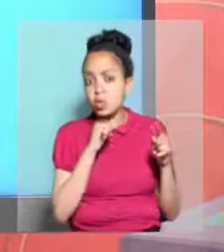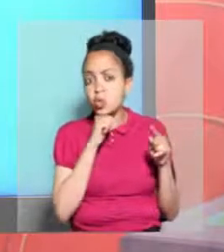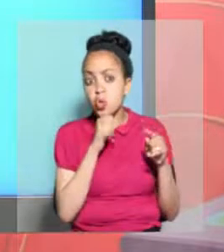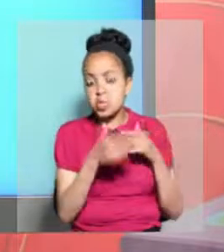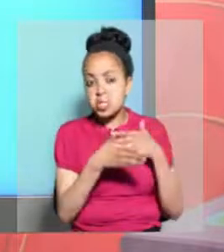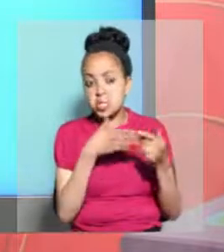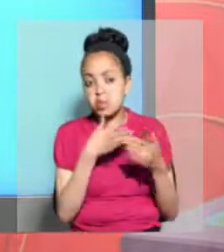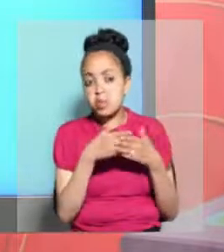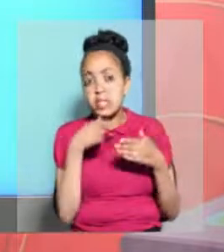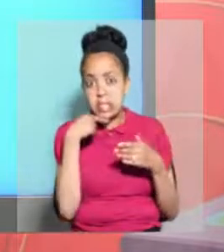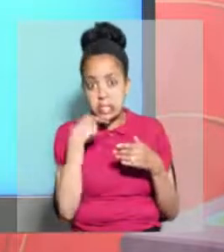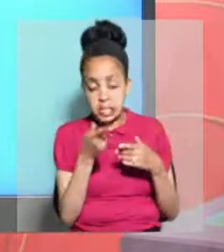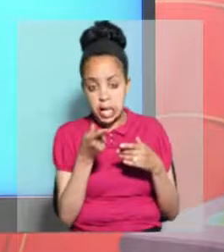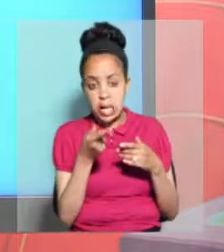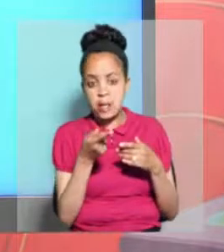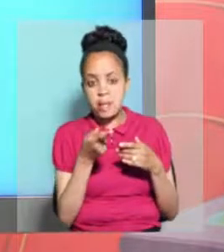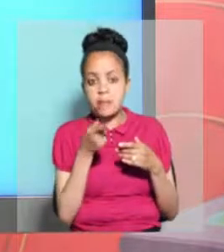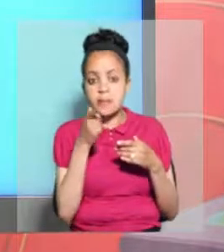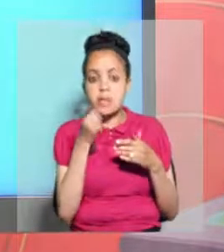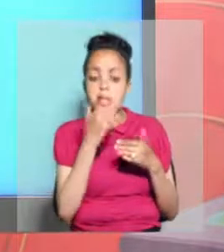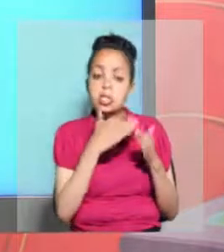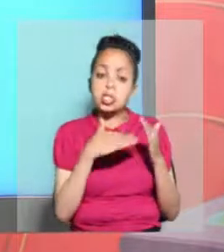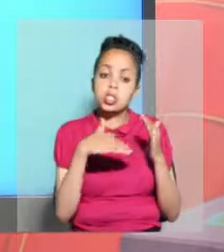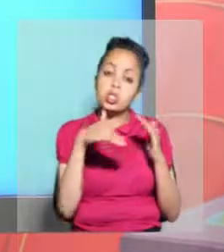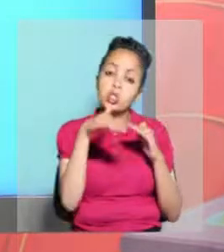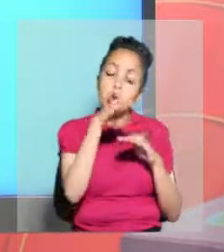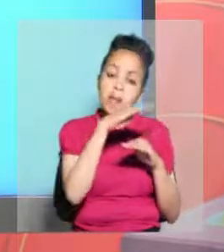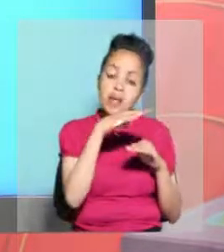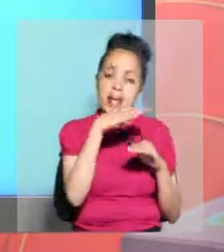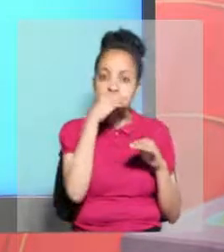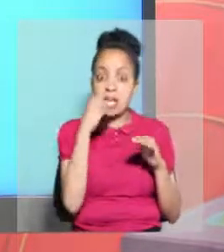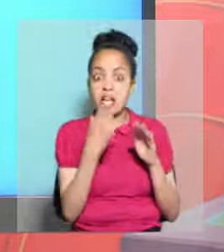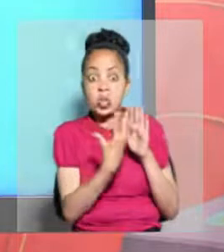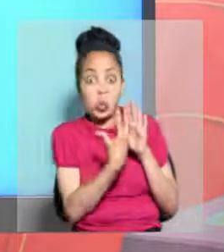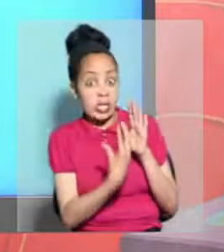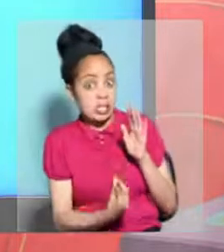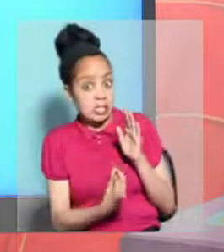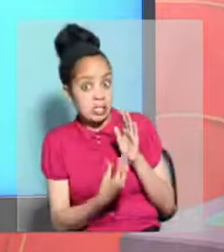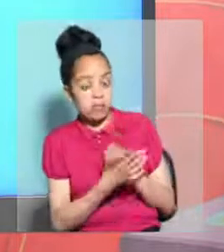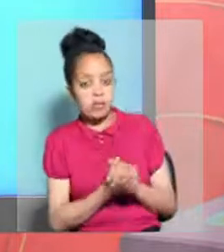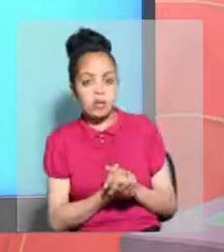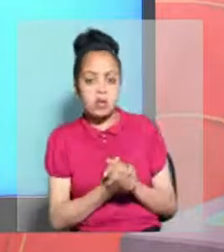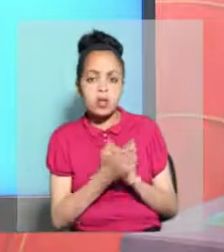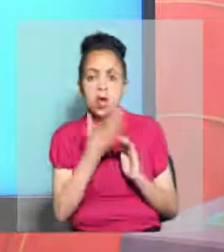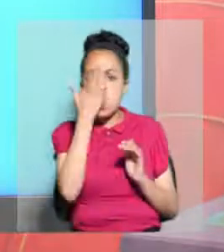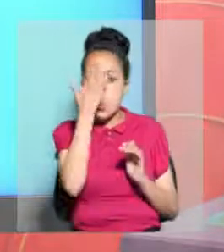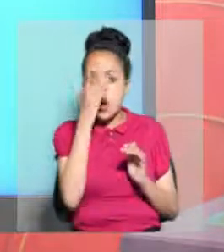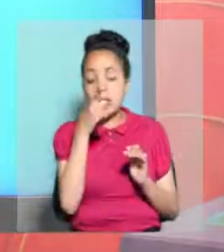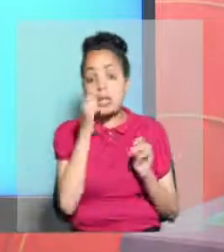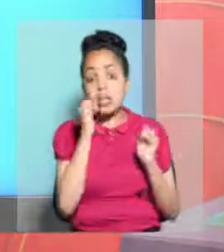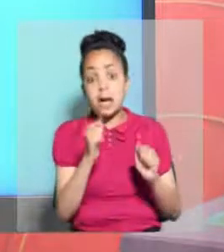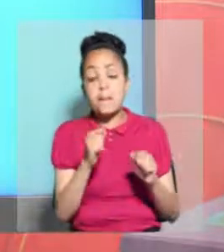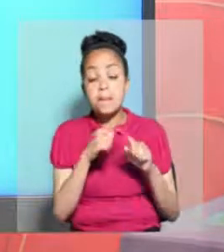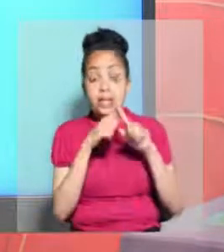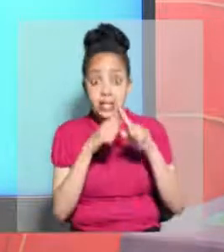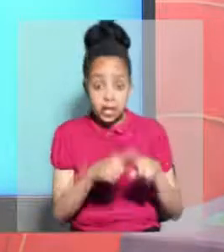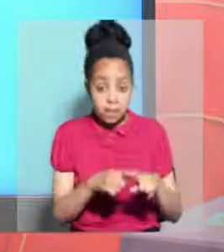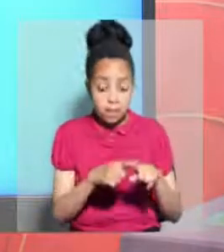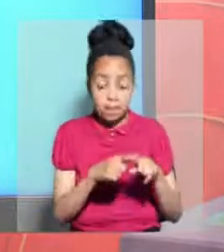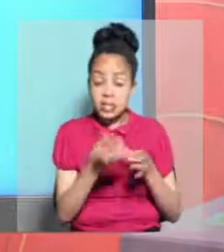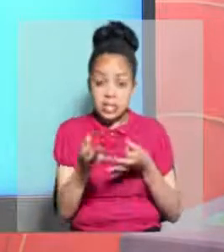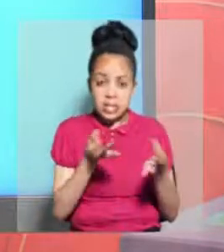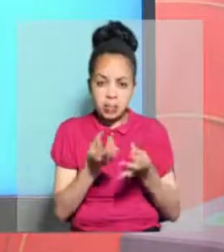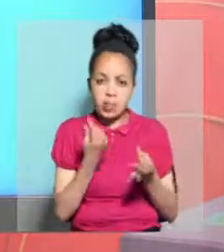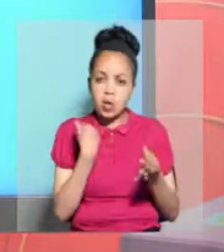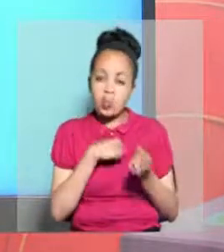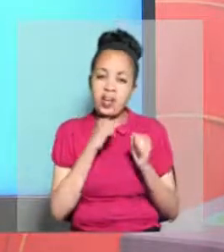be simply say it is dominant and again it is recessive. One that can be determined as is,